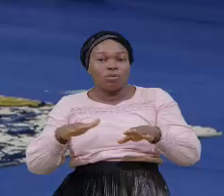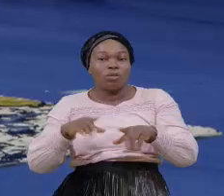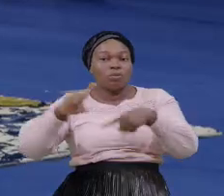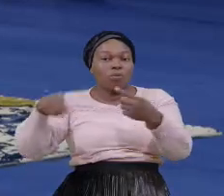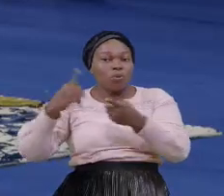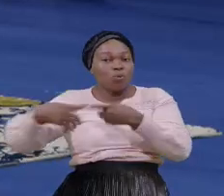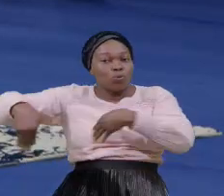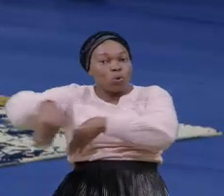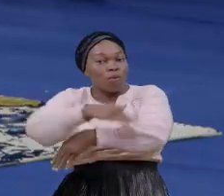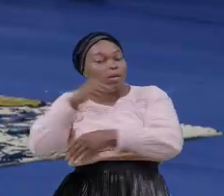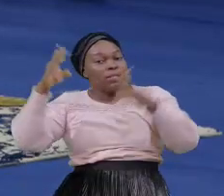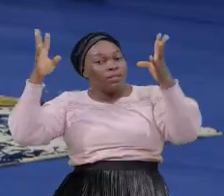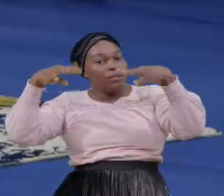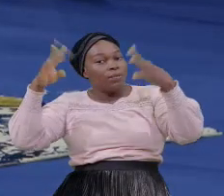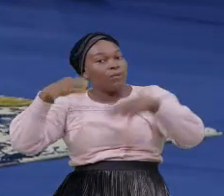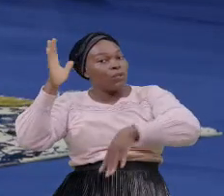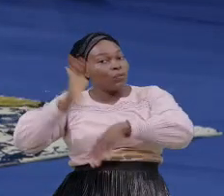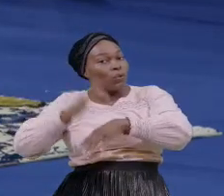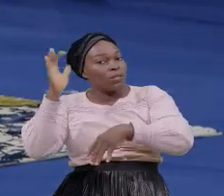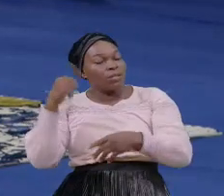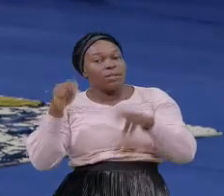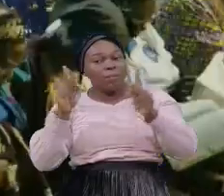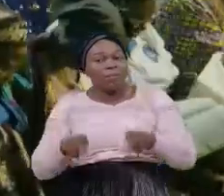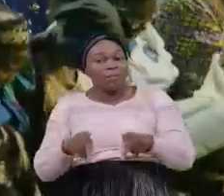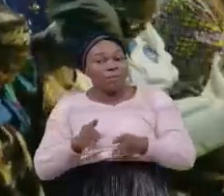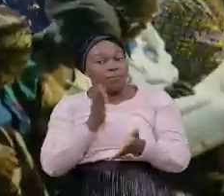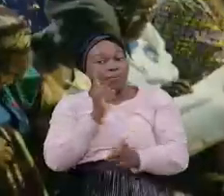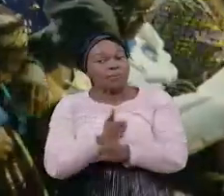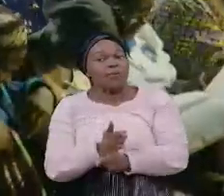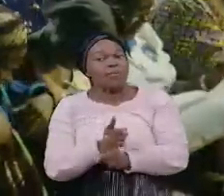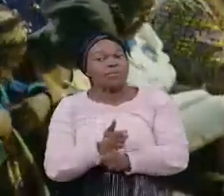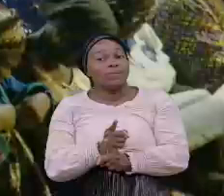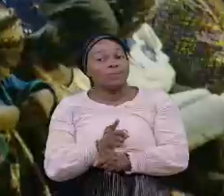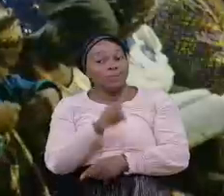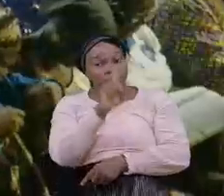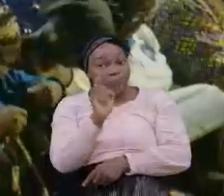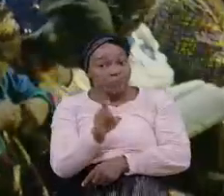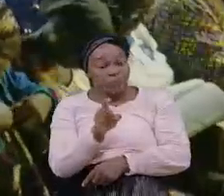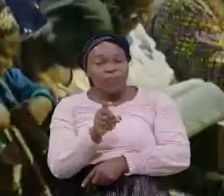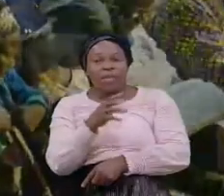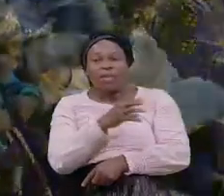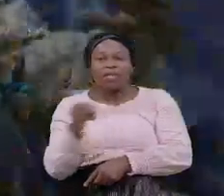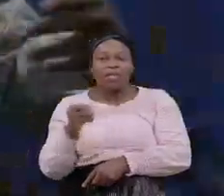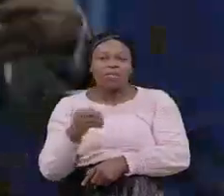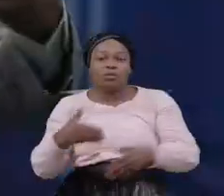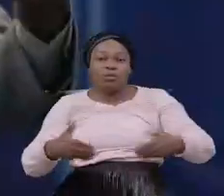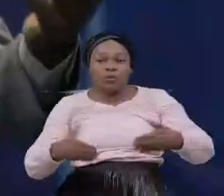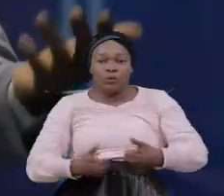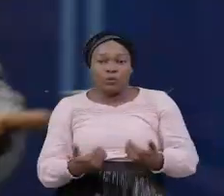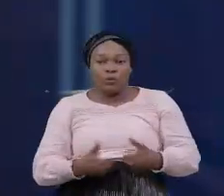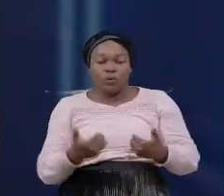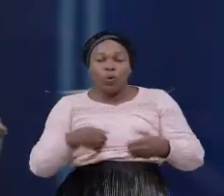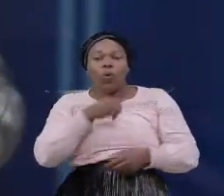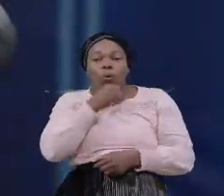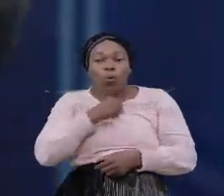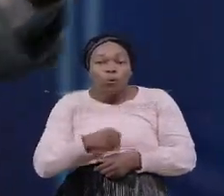rain will fall on that person. Am I right? Young, old man,